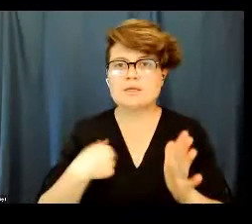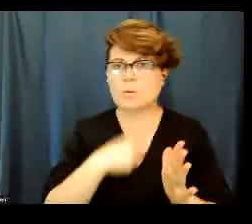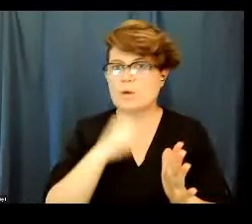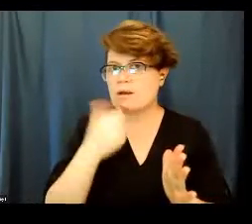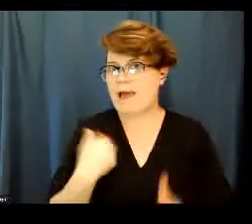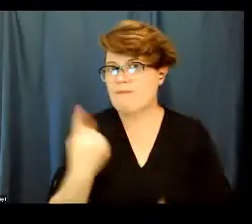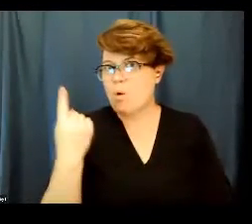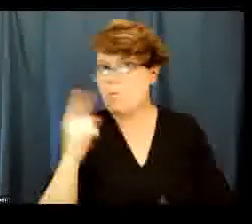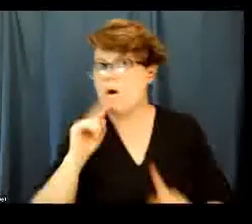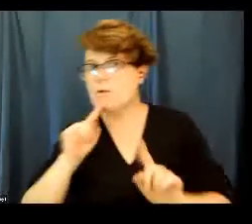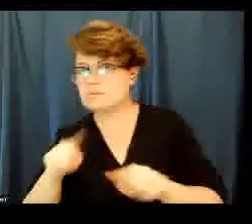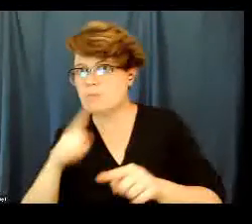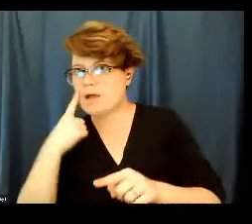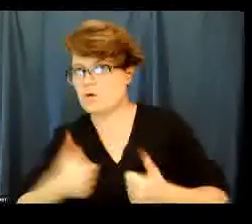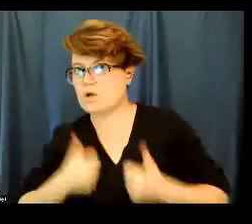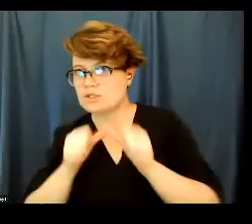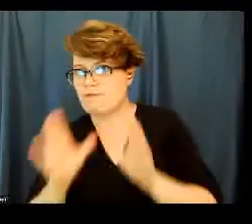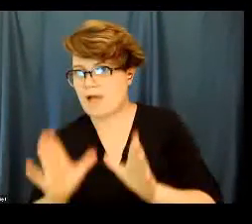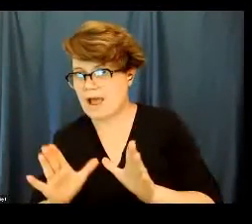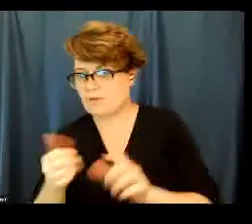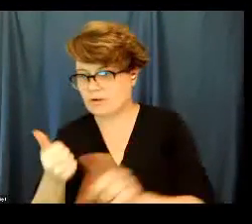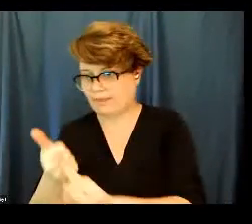response to a survivor who